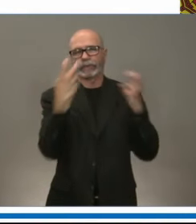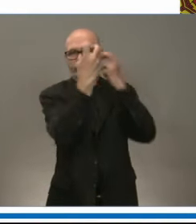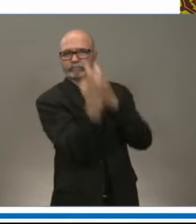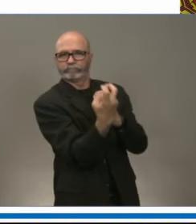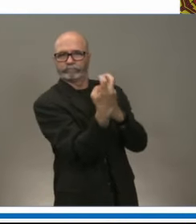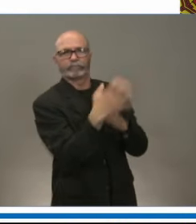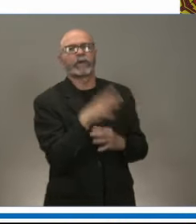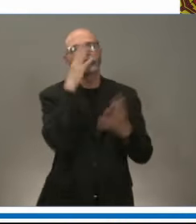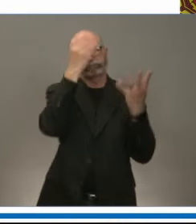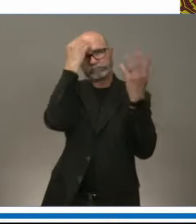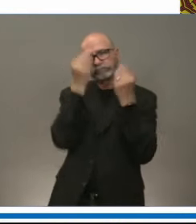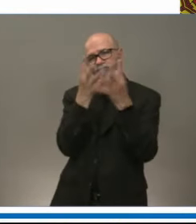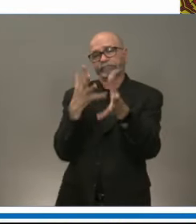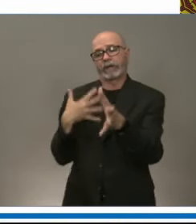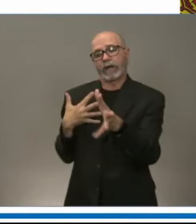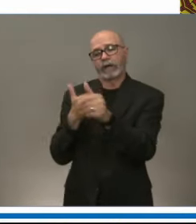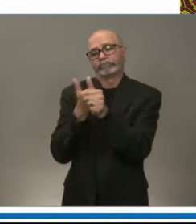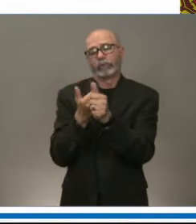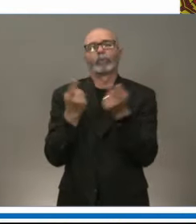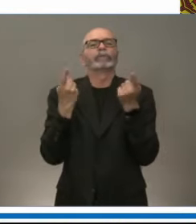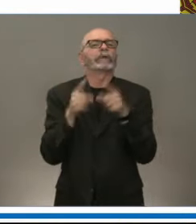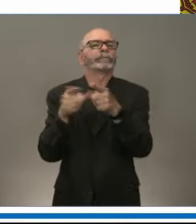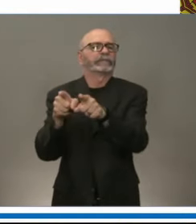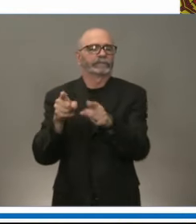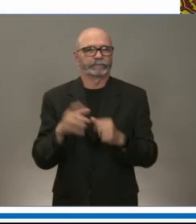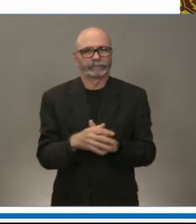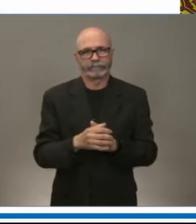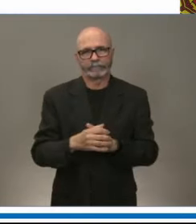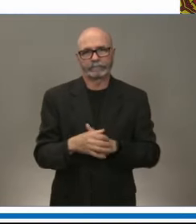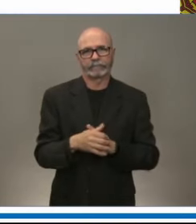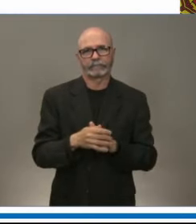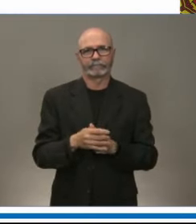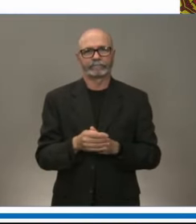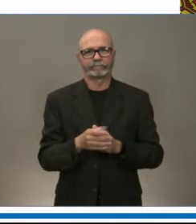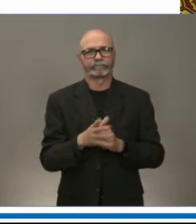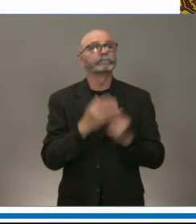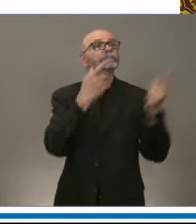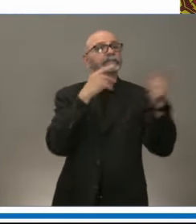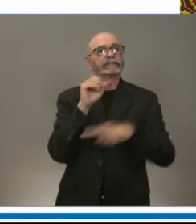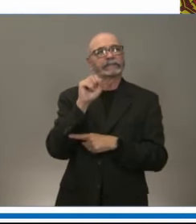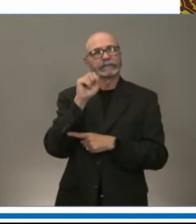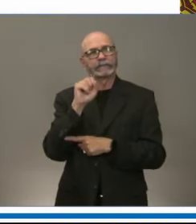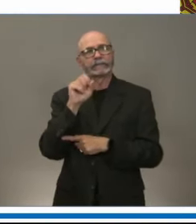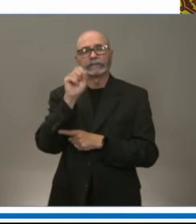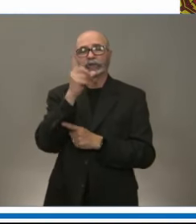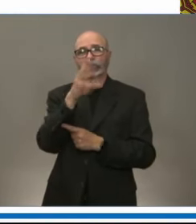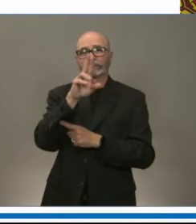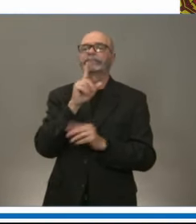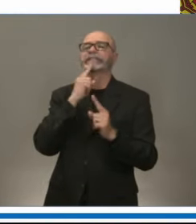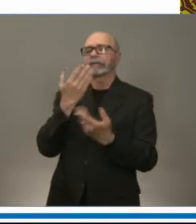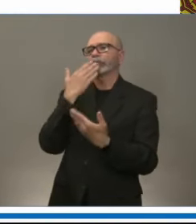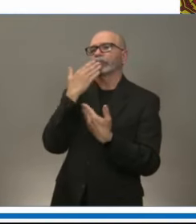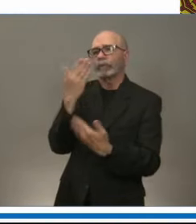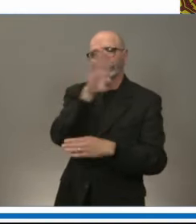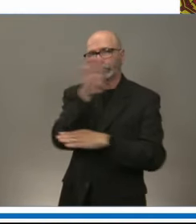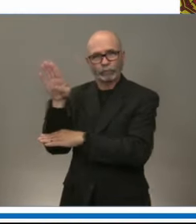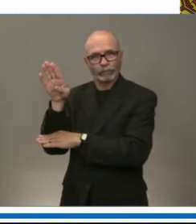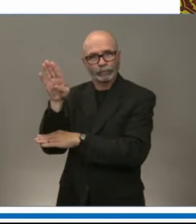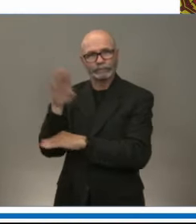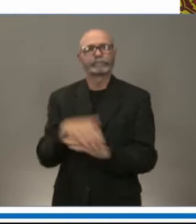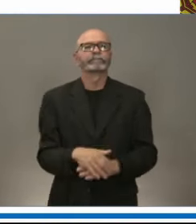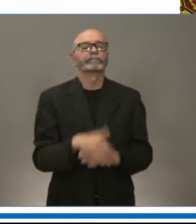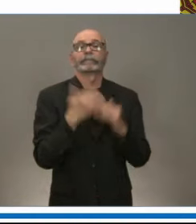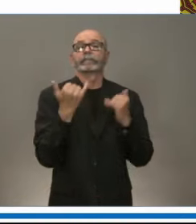on COVID-19 cases in Nova Scotia. Thank you, Premier. Good afternoon, everybody. Today we're announcing 14 new cases